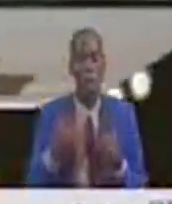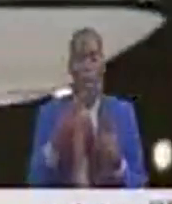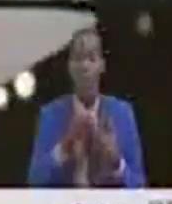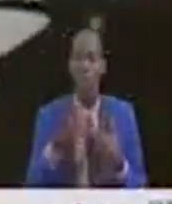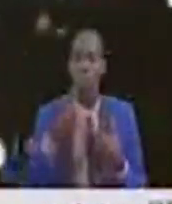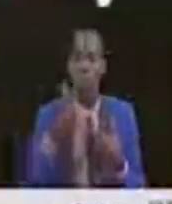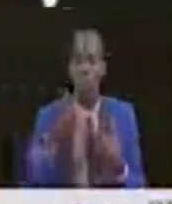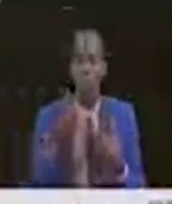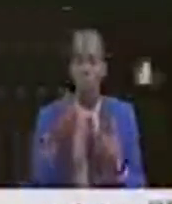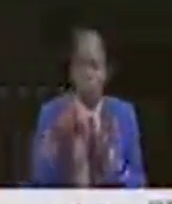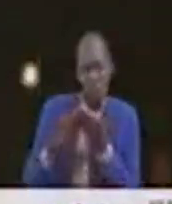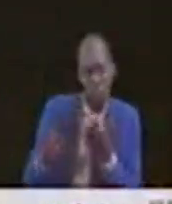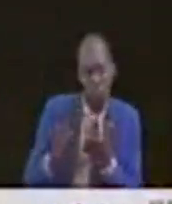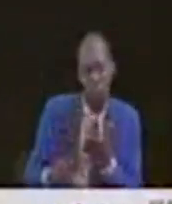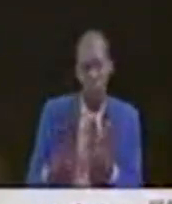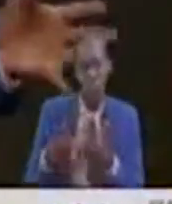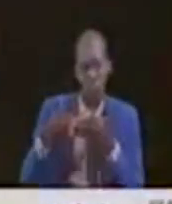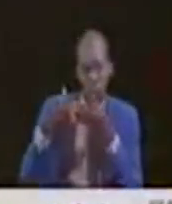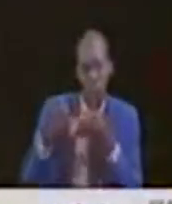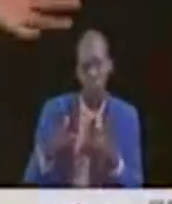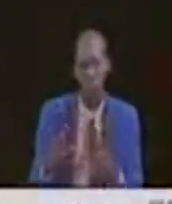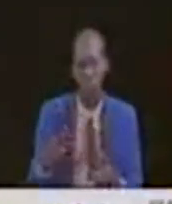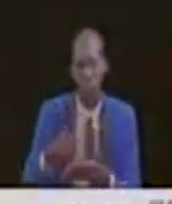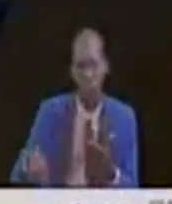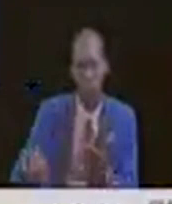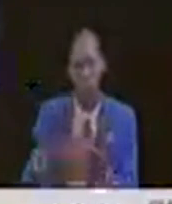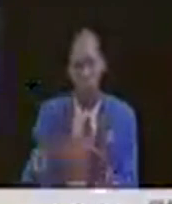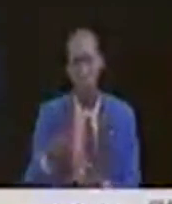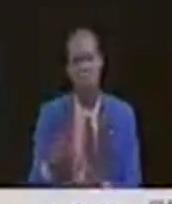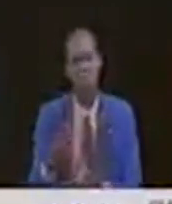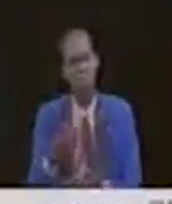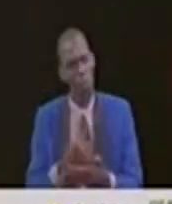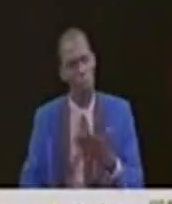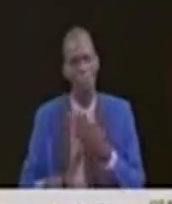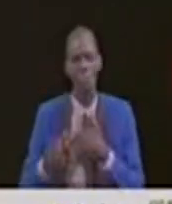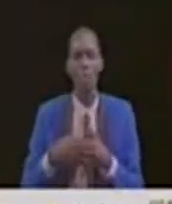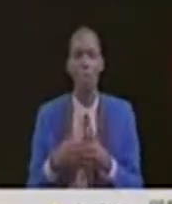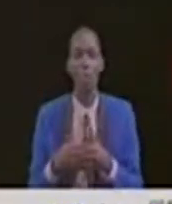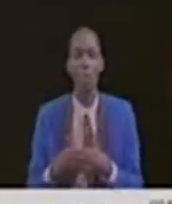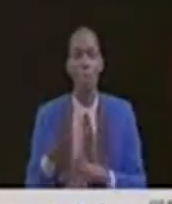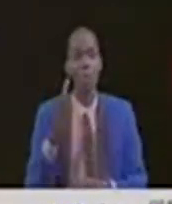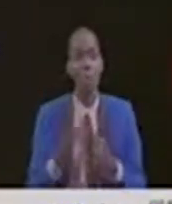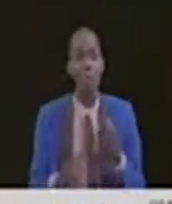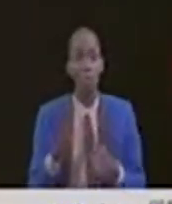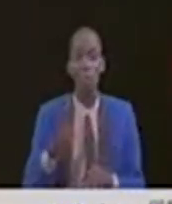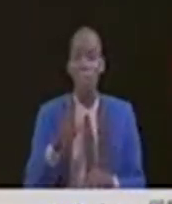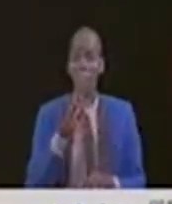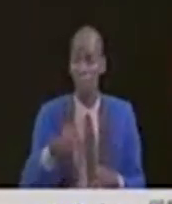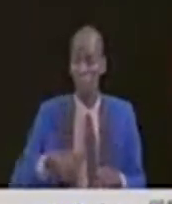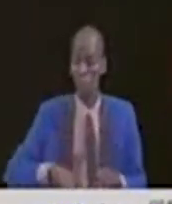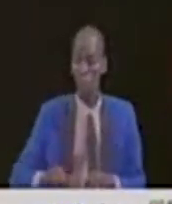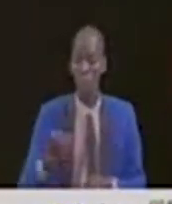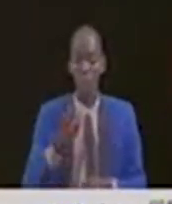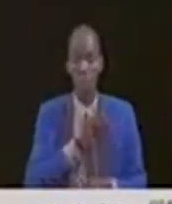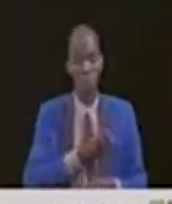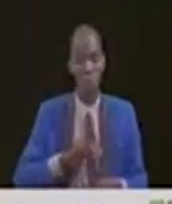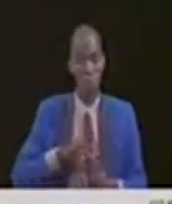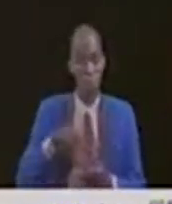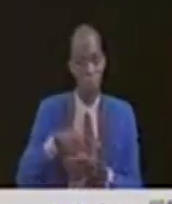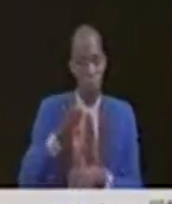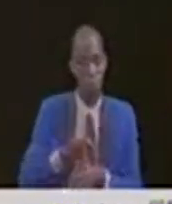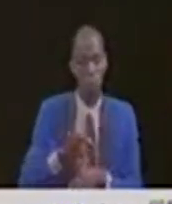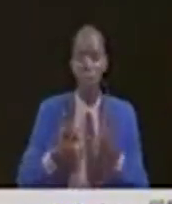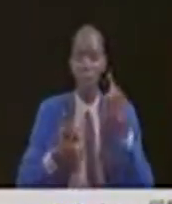watching over him. Come back, come back, come back. If you're still part of the congregation, I'm going to watch over